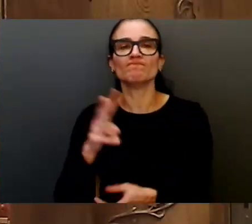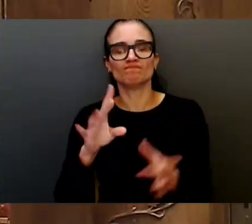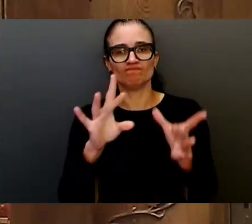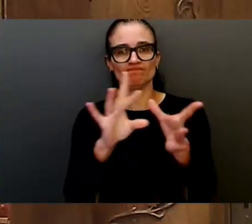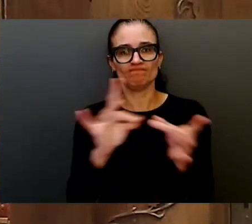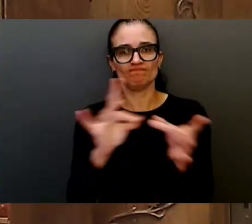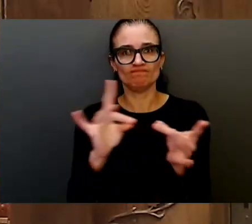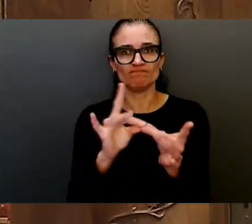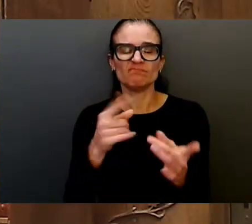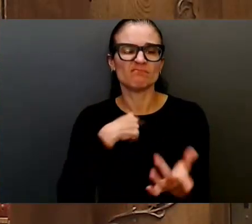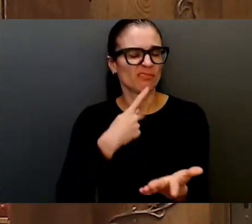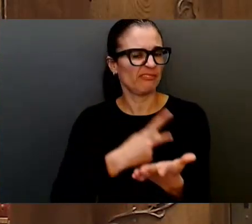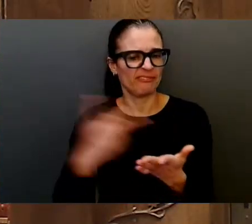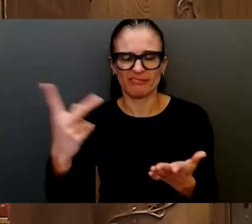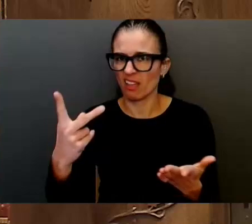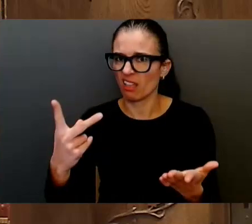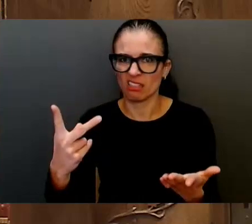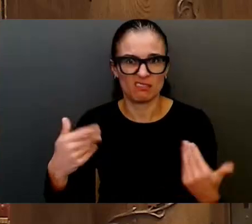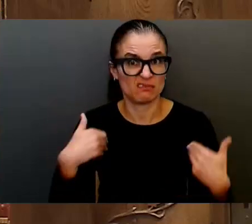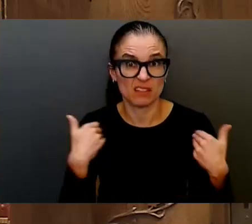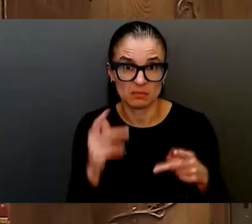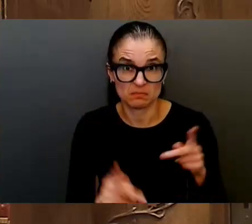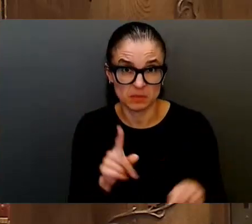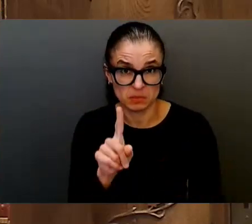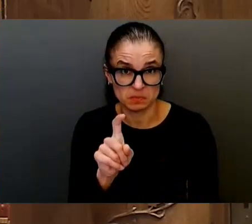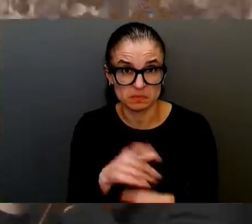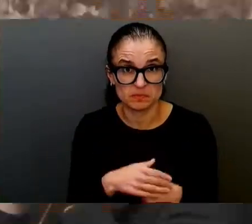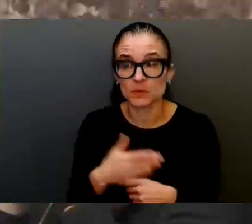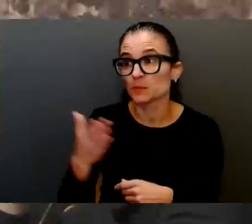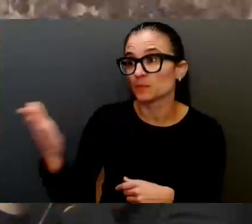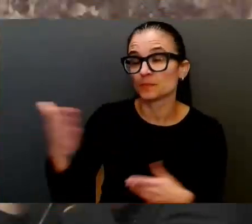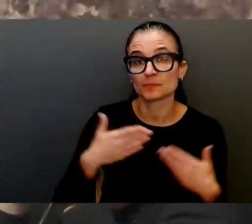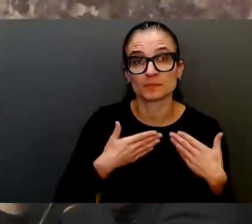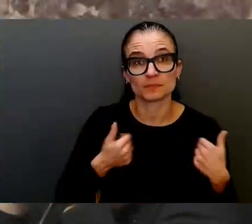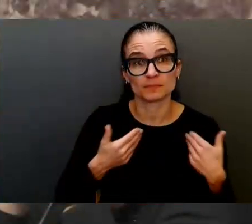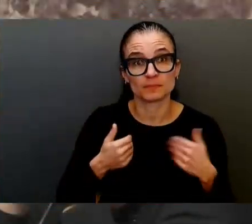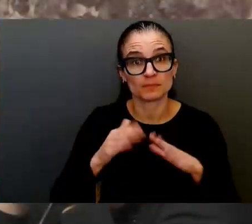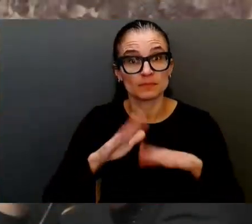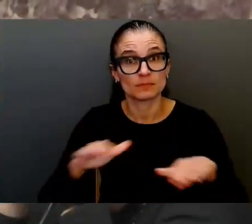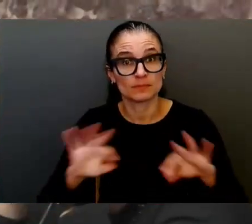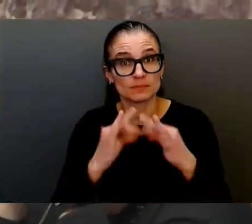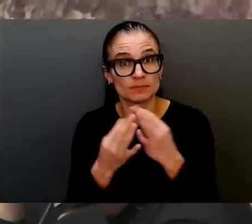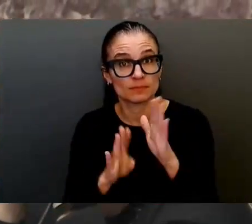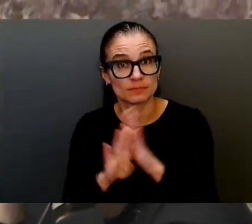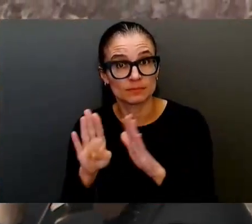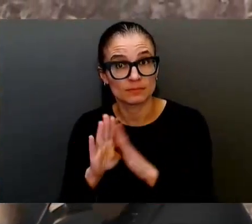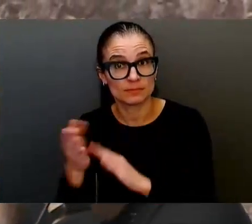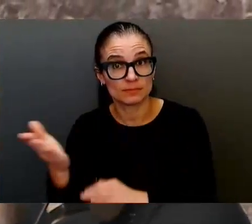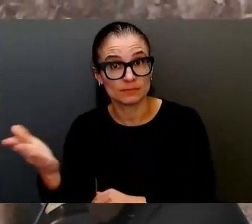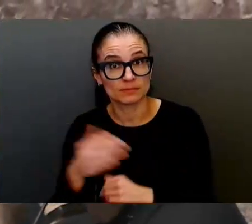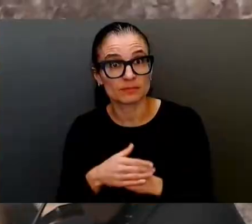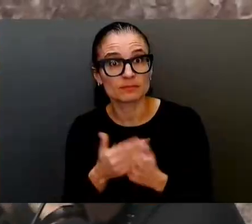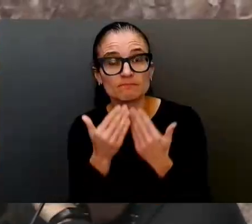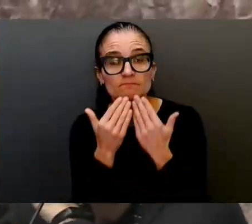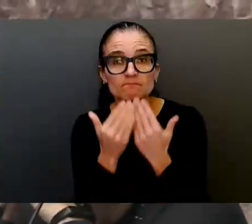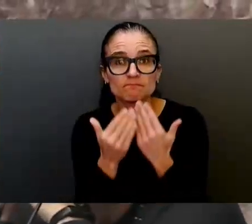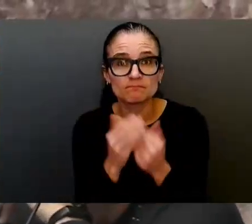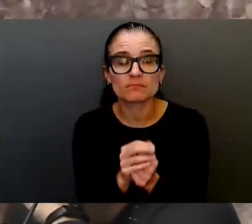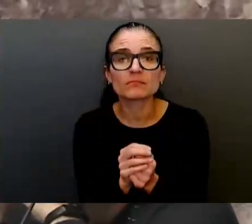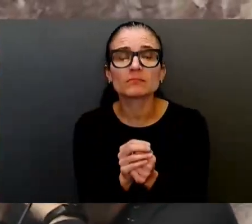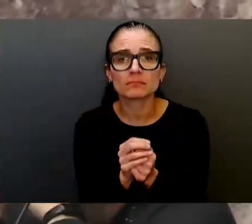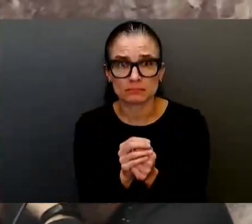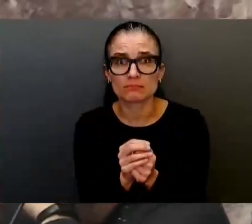Minister of Children and Family Development. Thank you, Honourable Speaker. The coroner's report was devastating. As a mom of